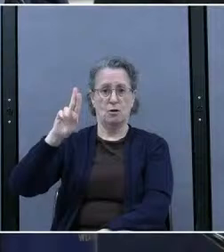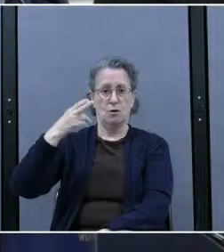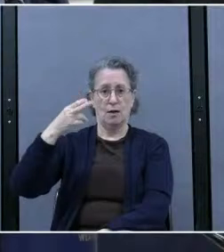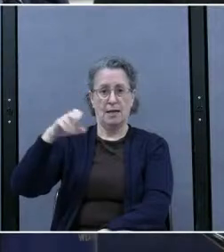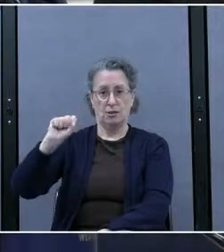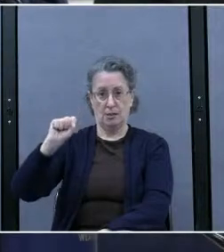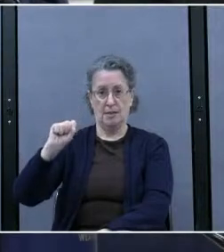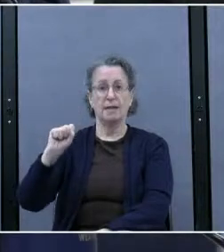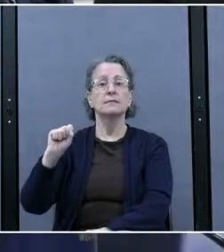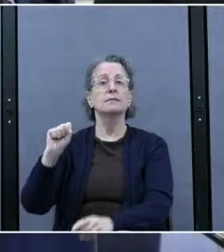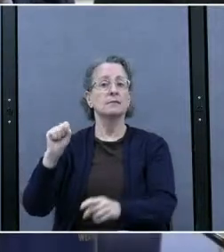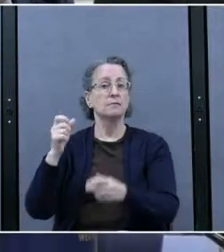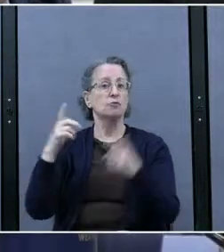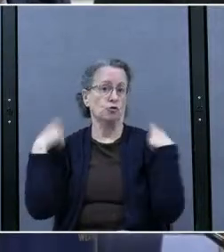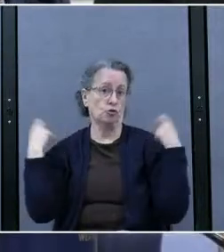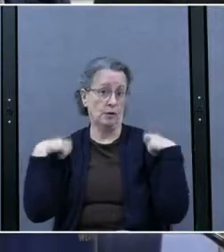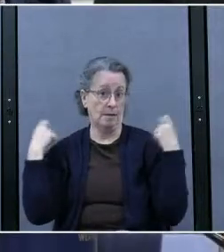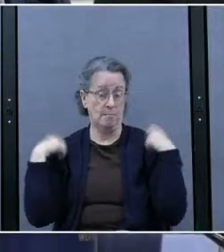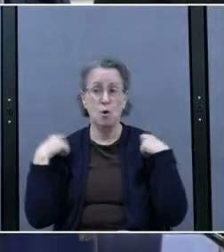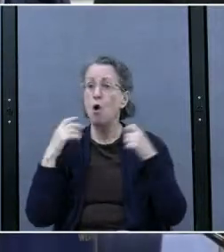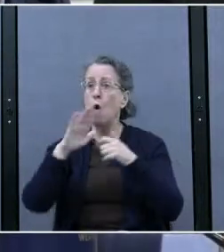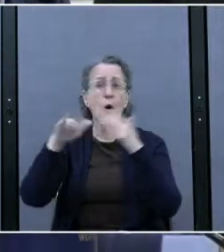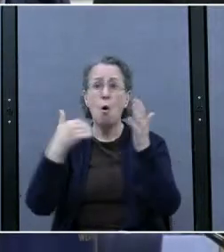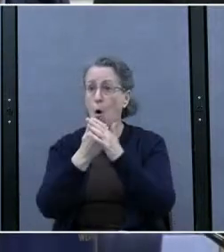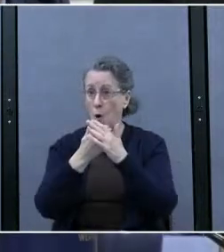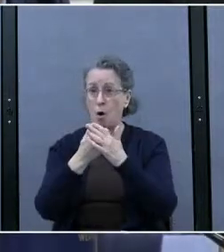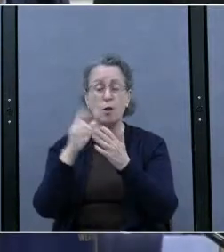up, and members of the public are invited as well.